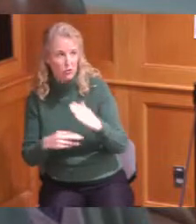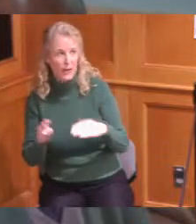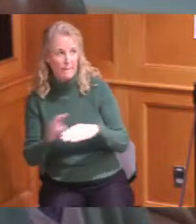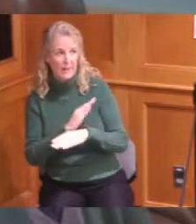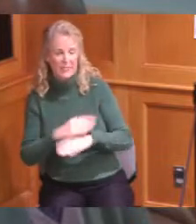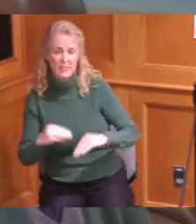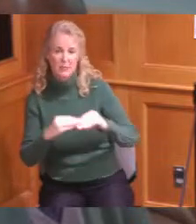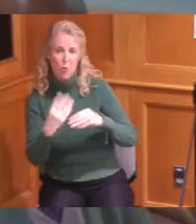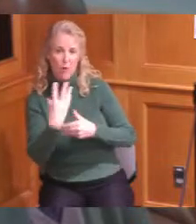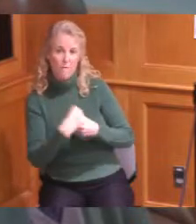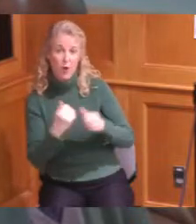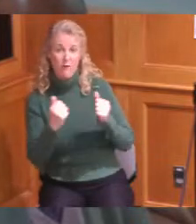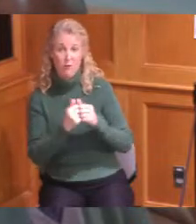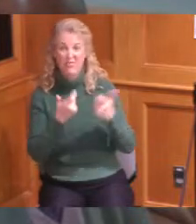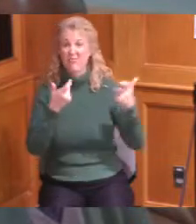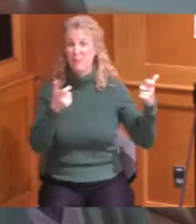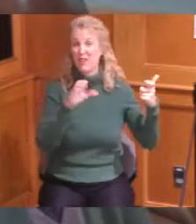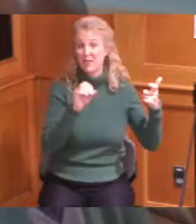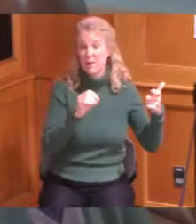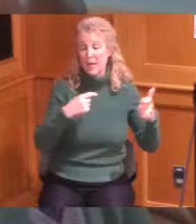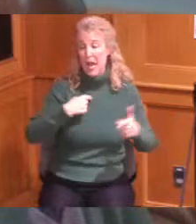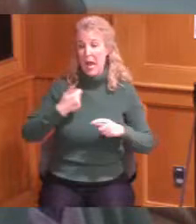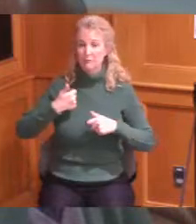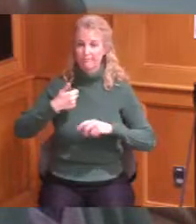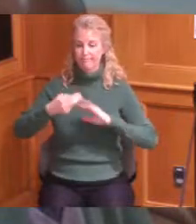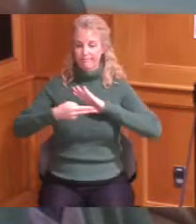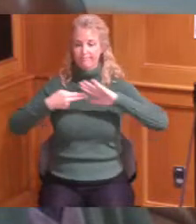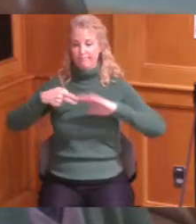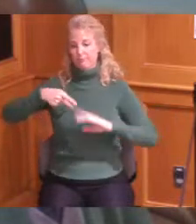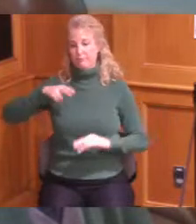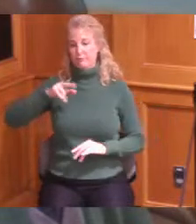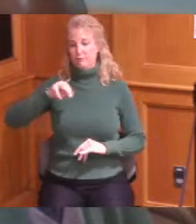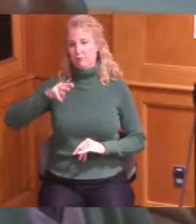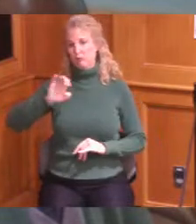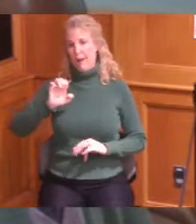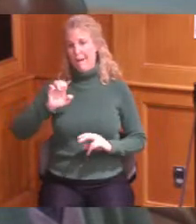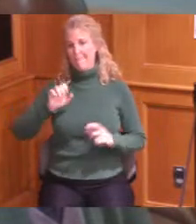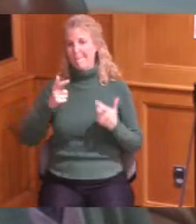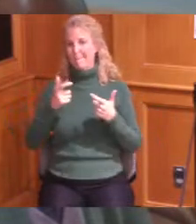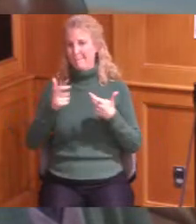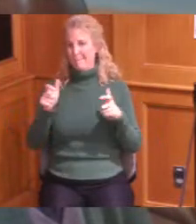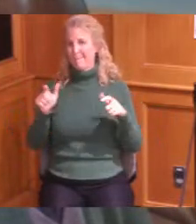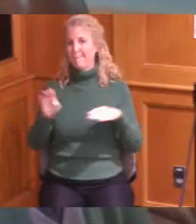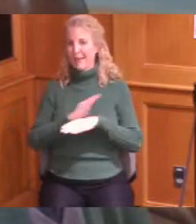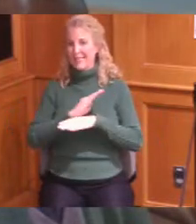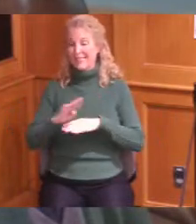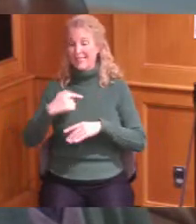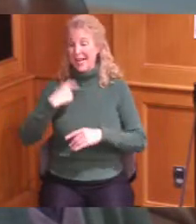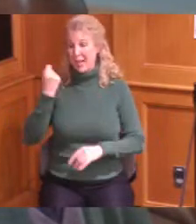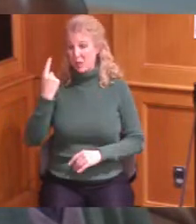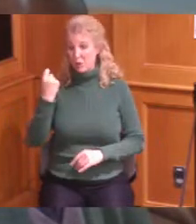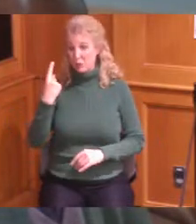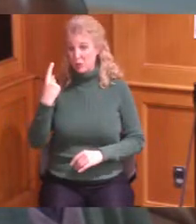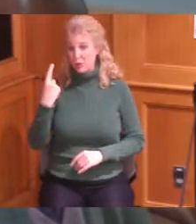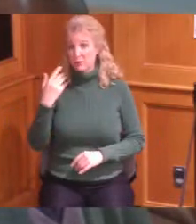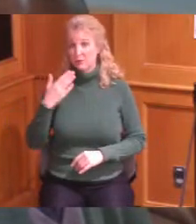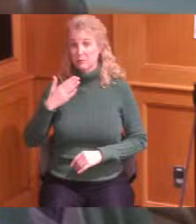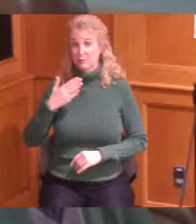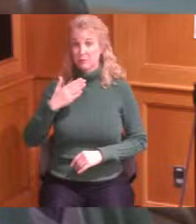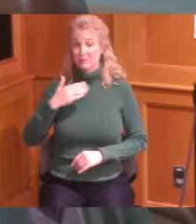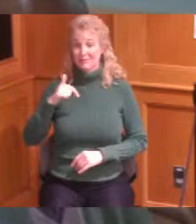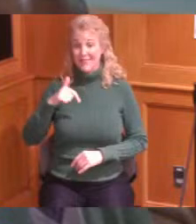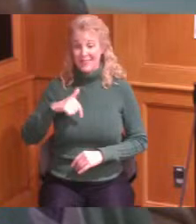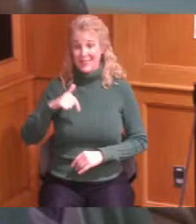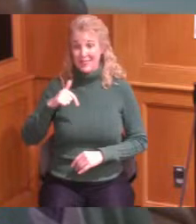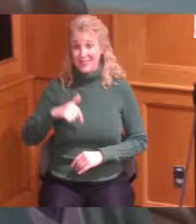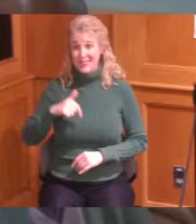with primes. I was a prime that understands that we are an industry that is